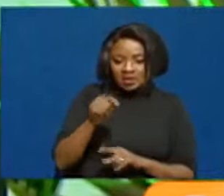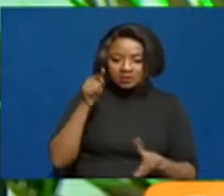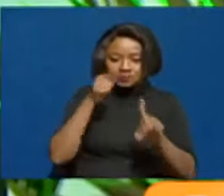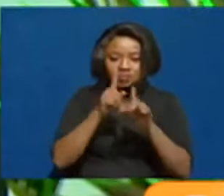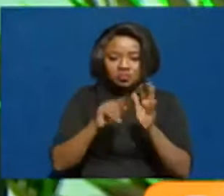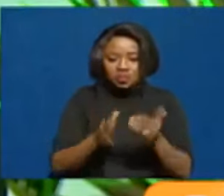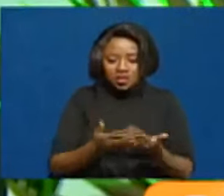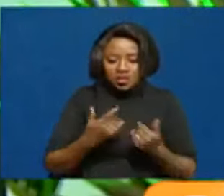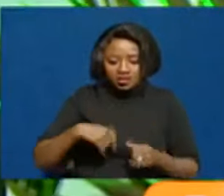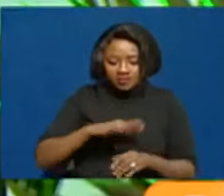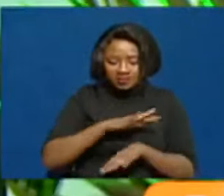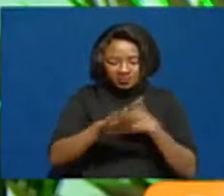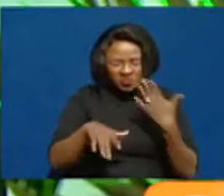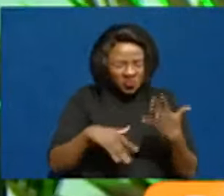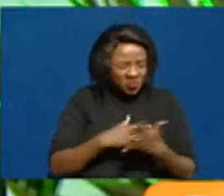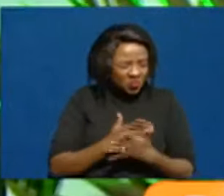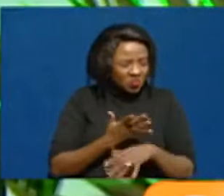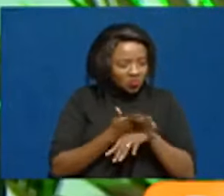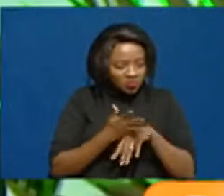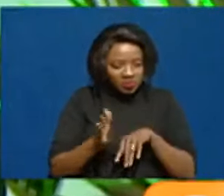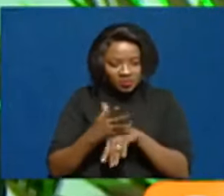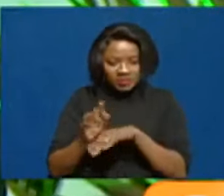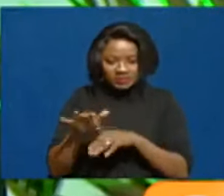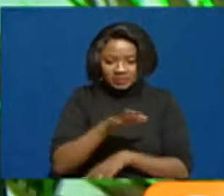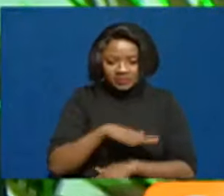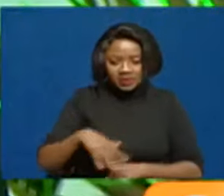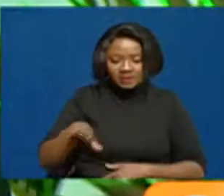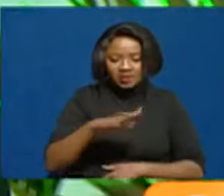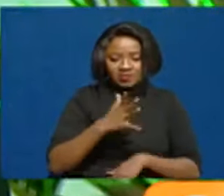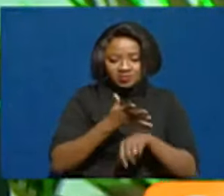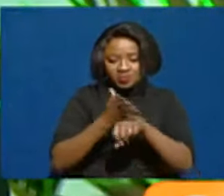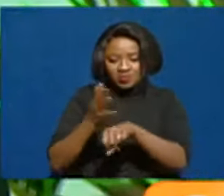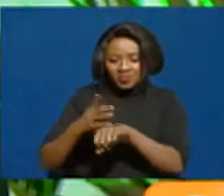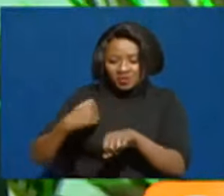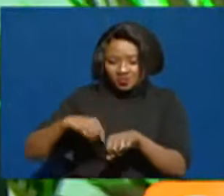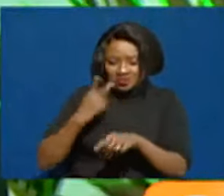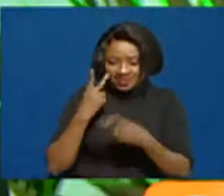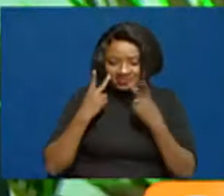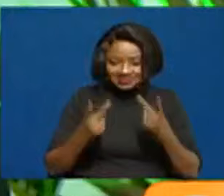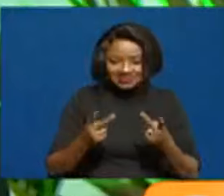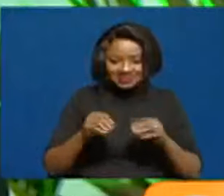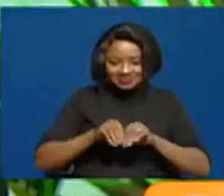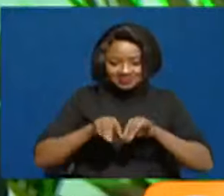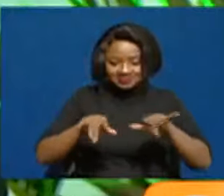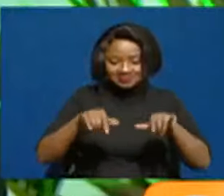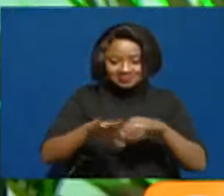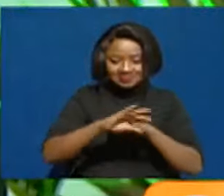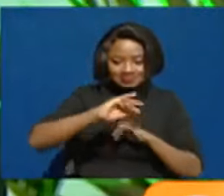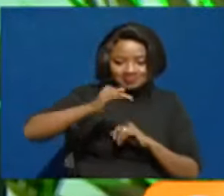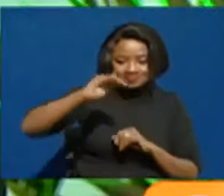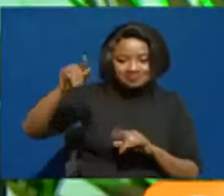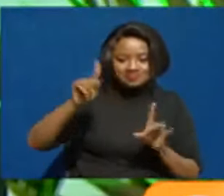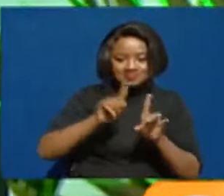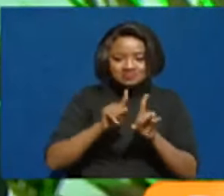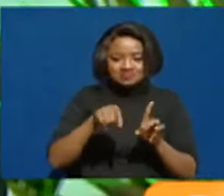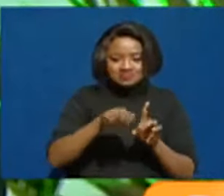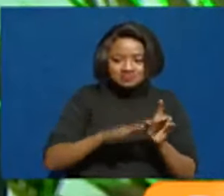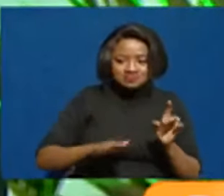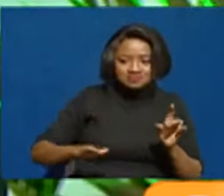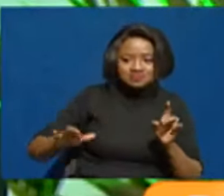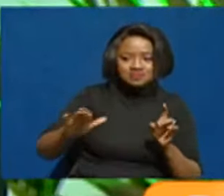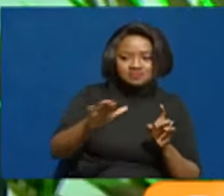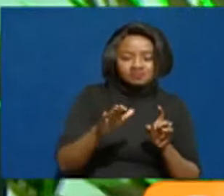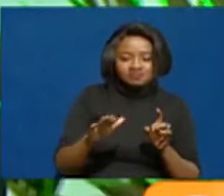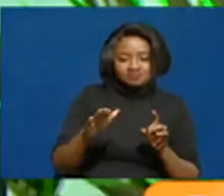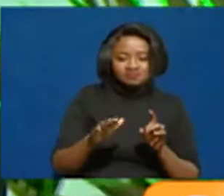solid waste and the environmental degradation that we see in the town and in the environs of the town